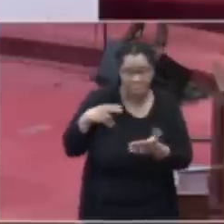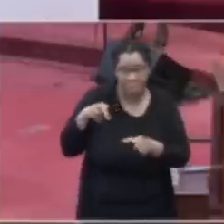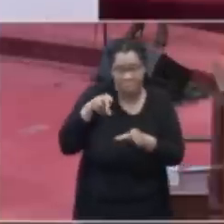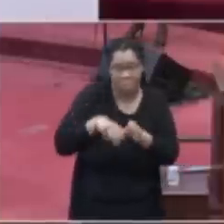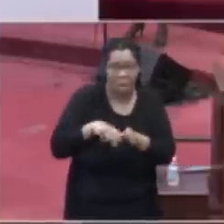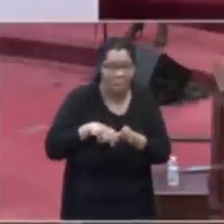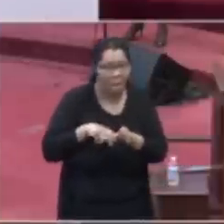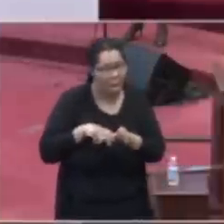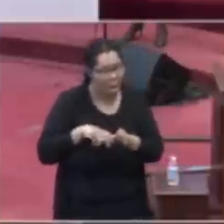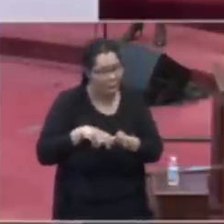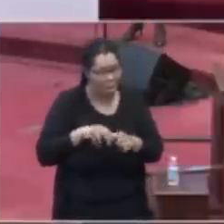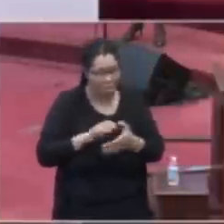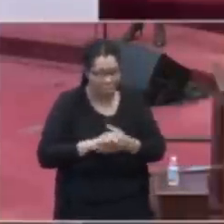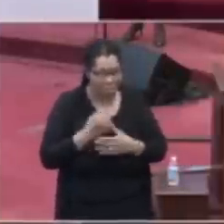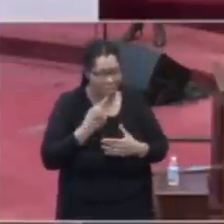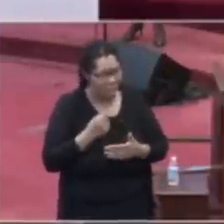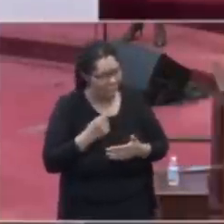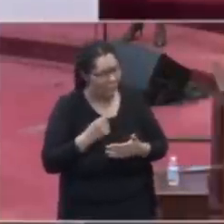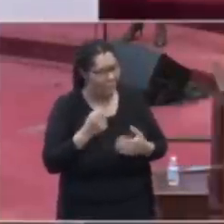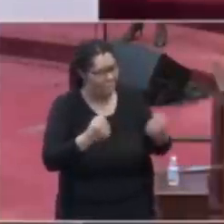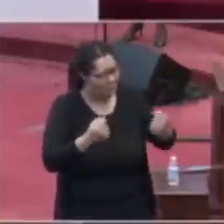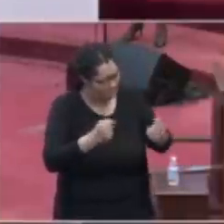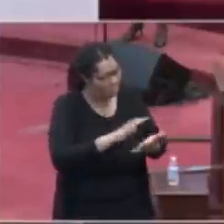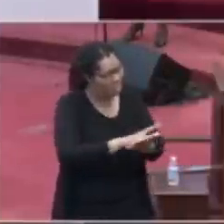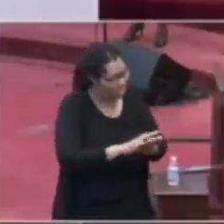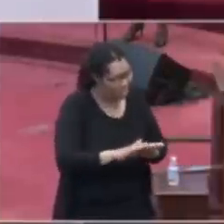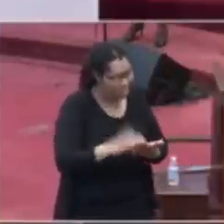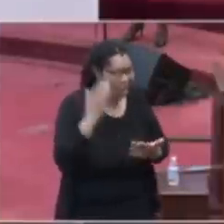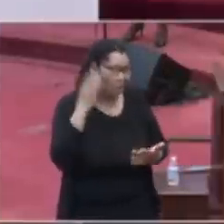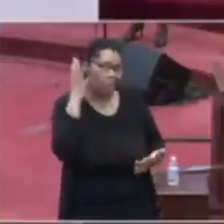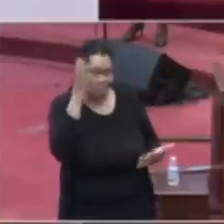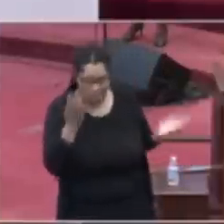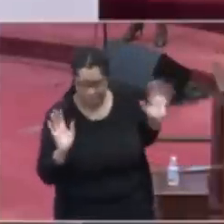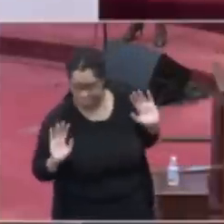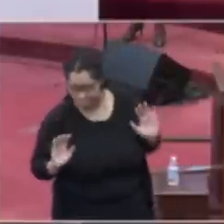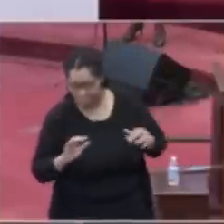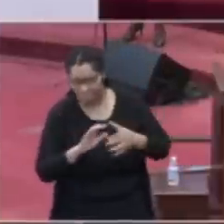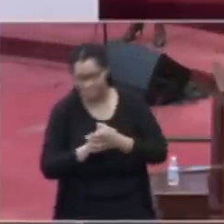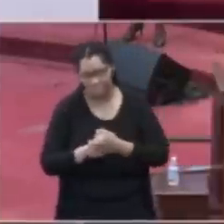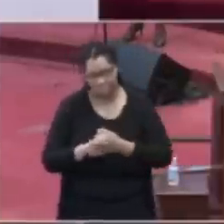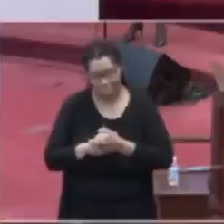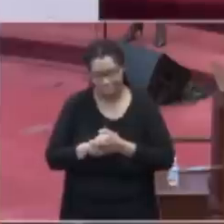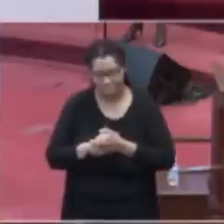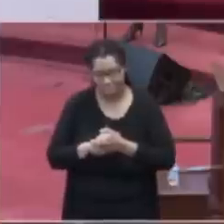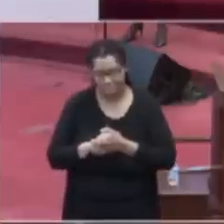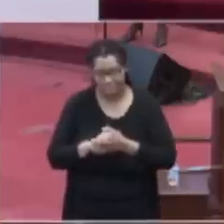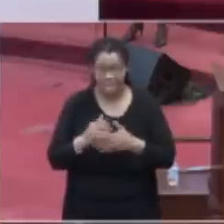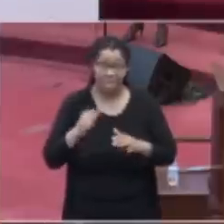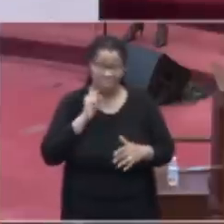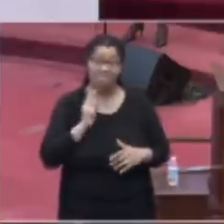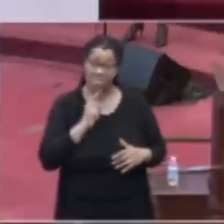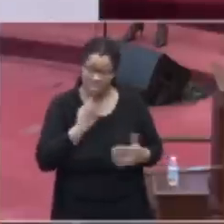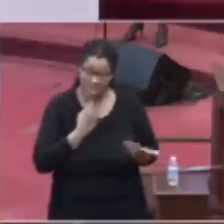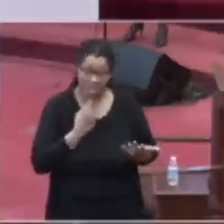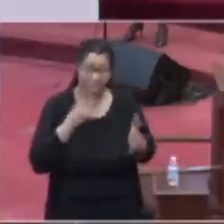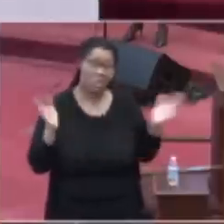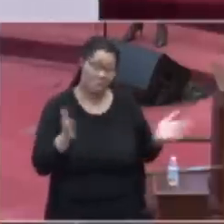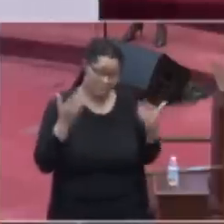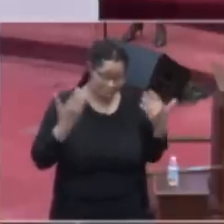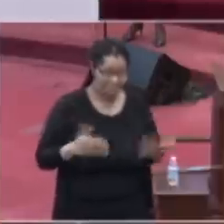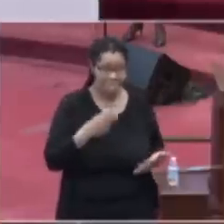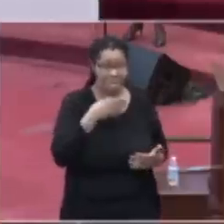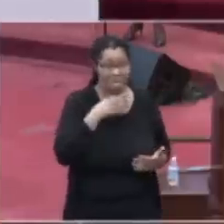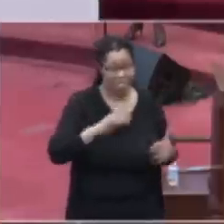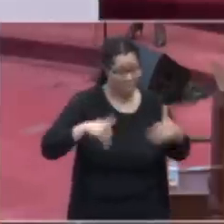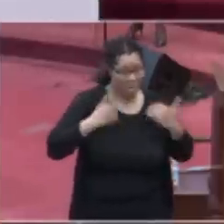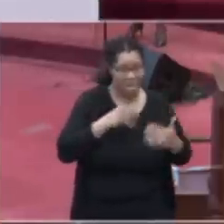started complimenting how the car was riding. I know he was making it up. But he was just encouraging the young